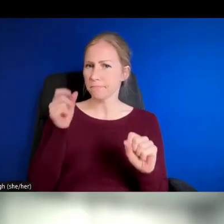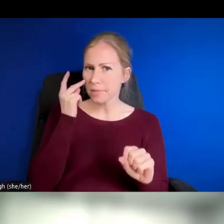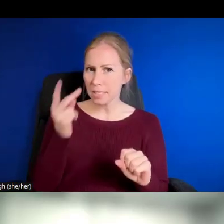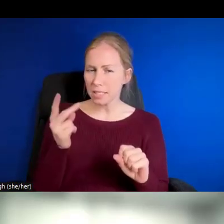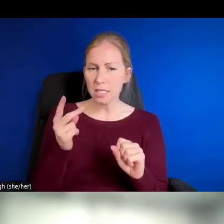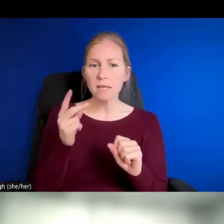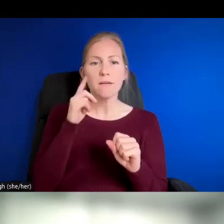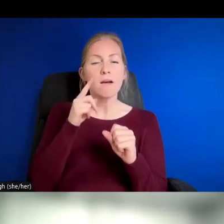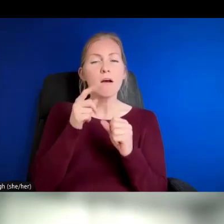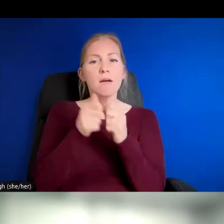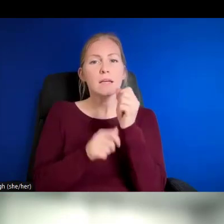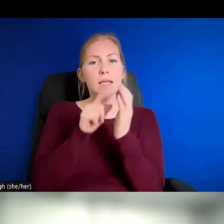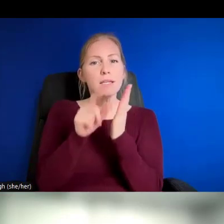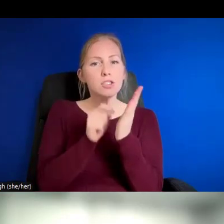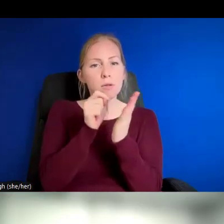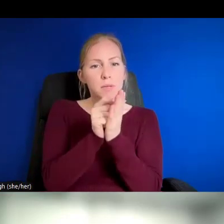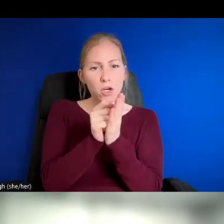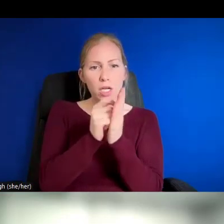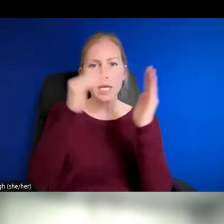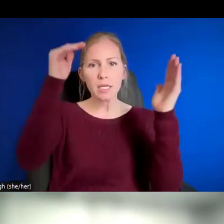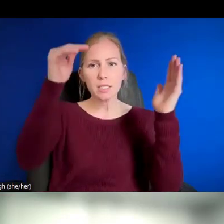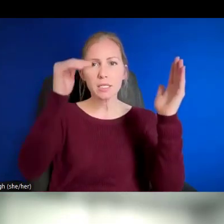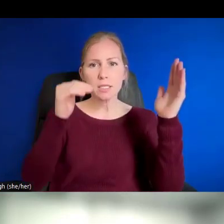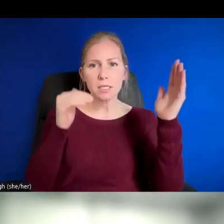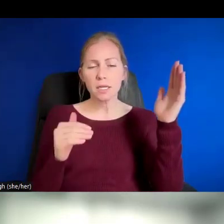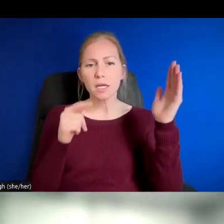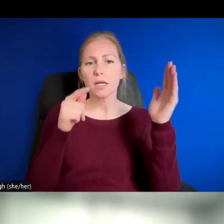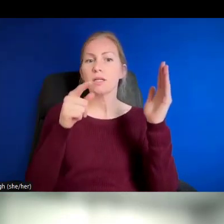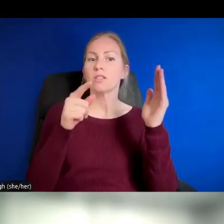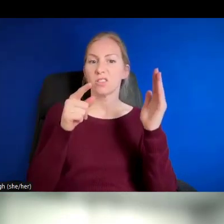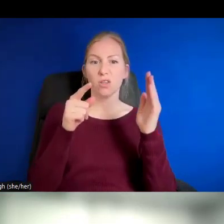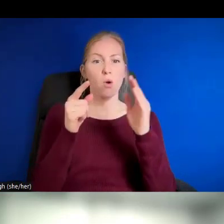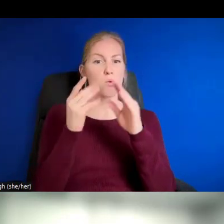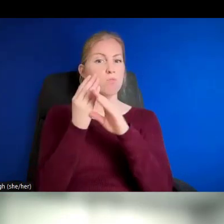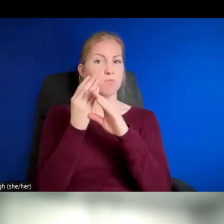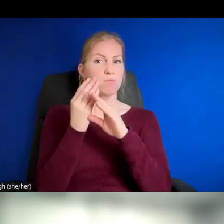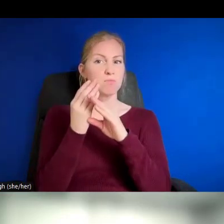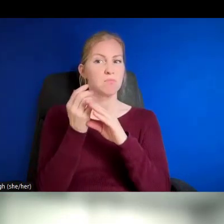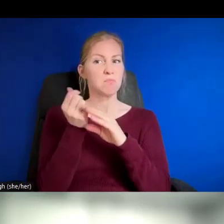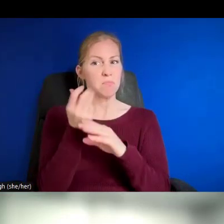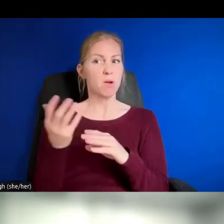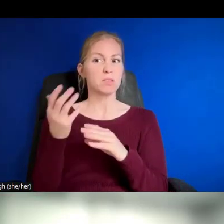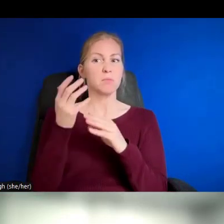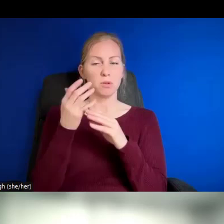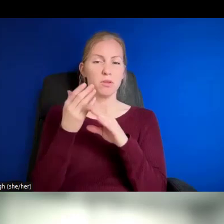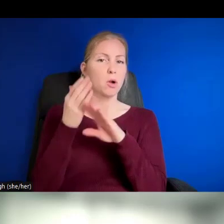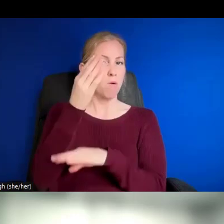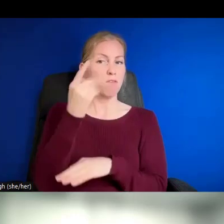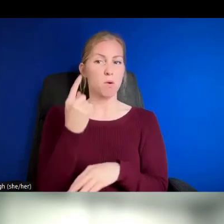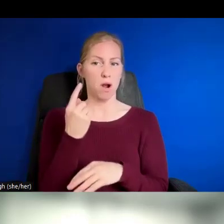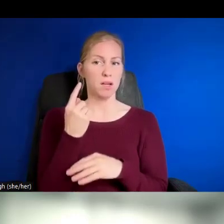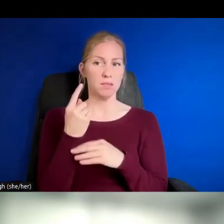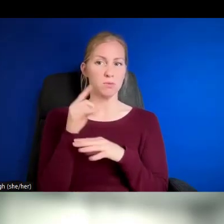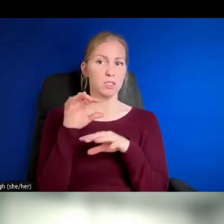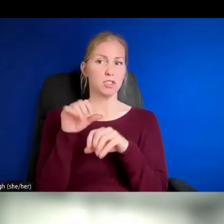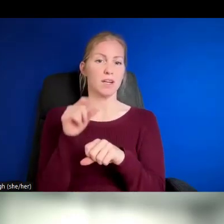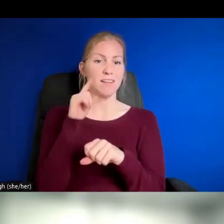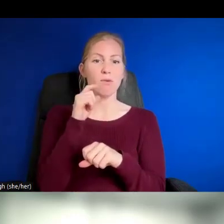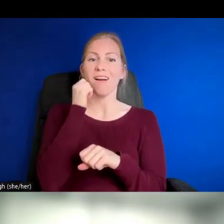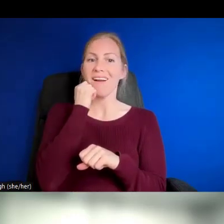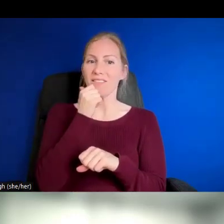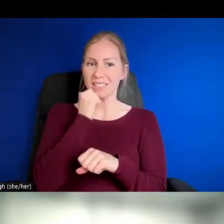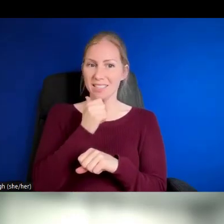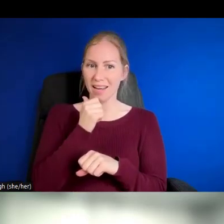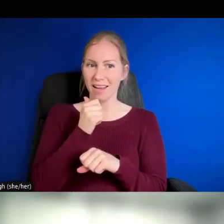every period, there are more than one restraint for every day that takes place in the month,